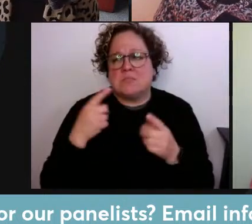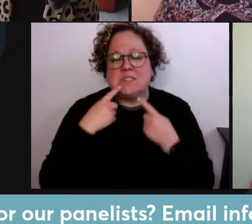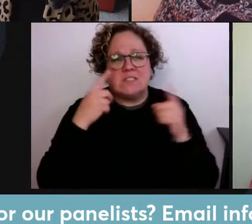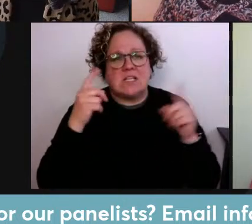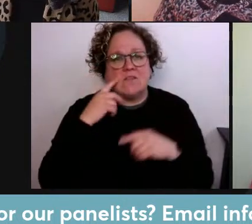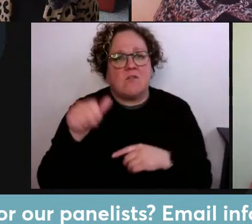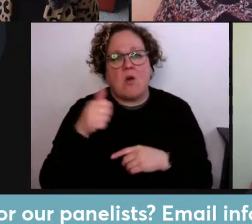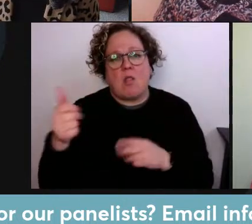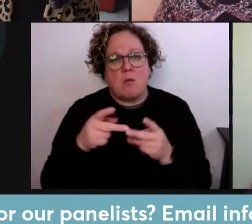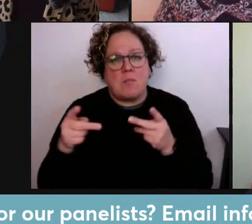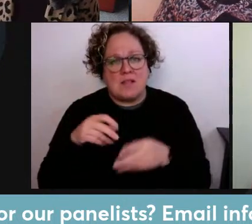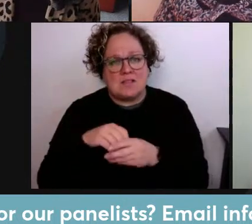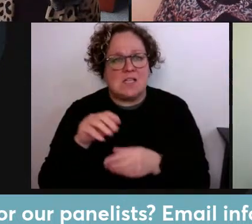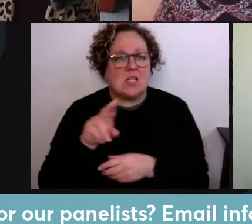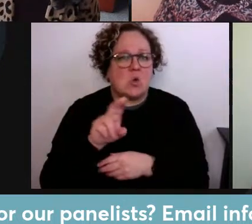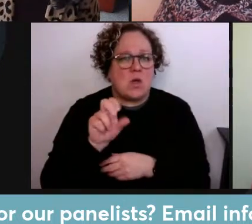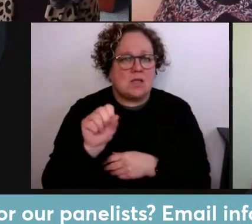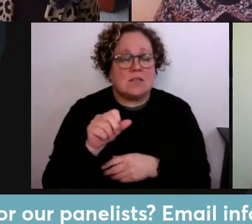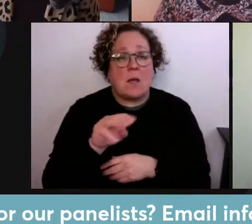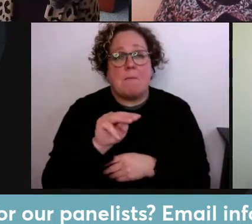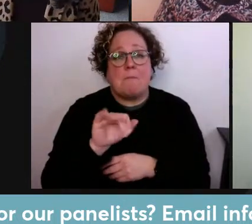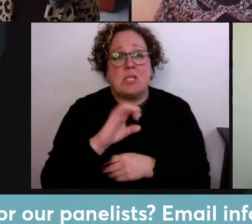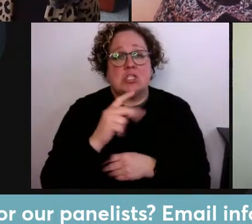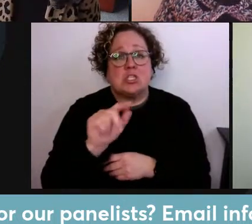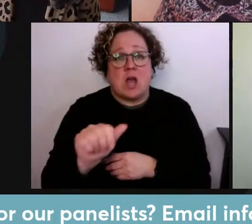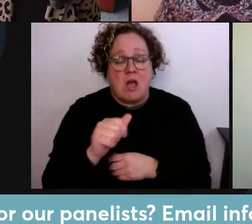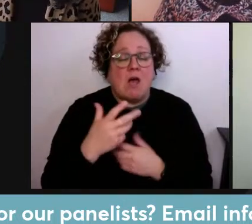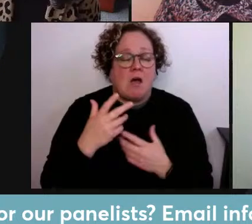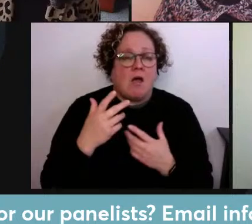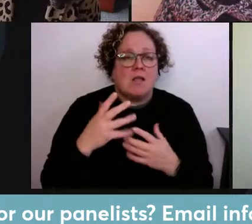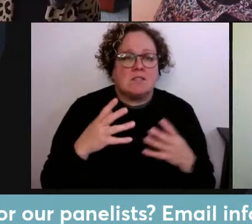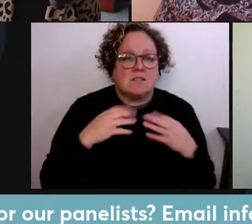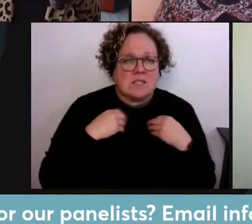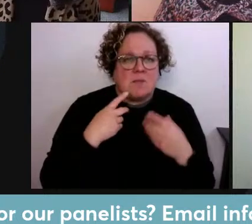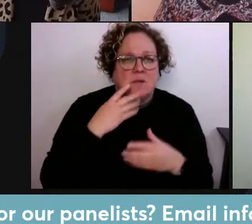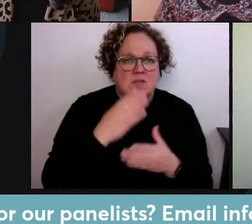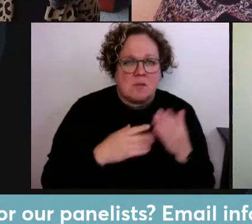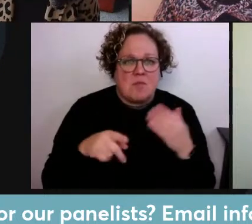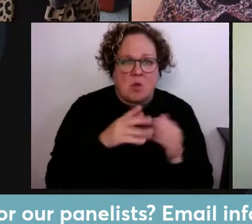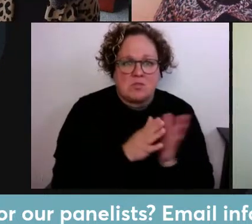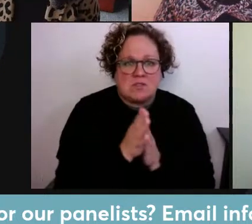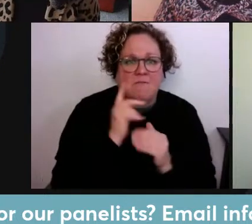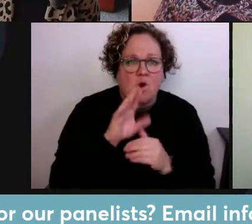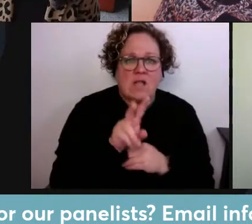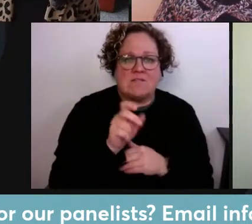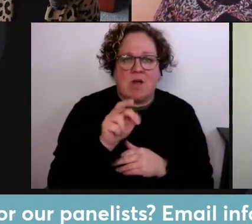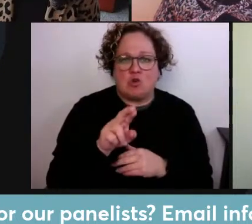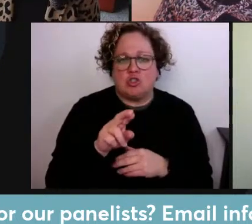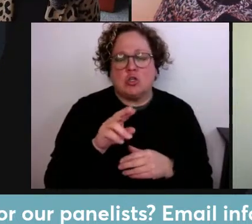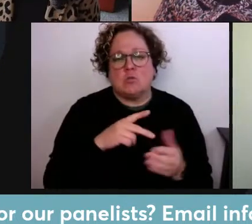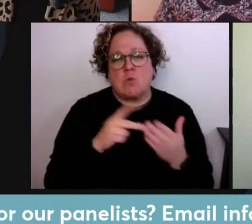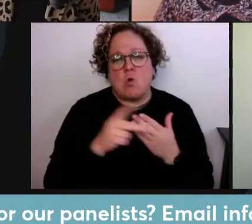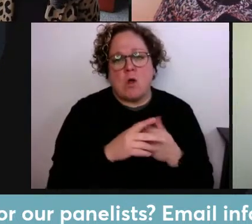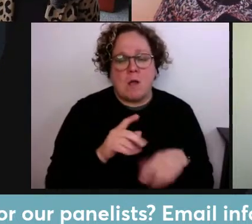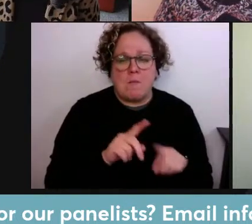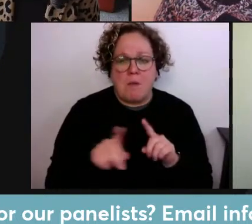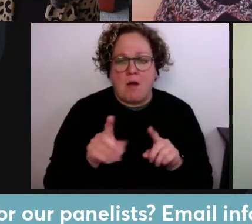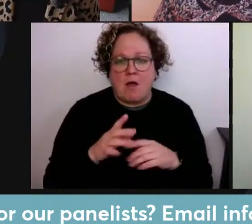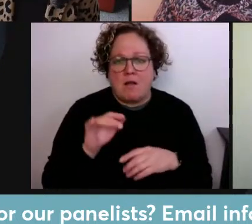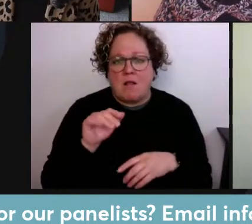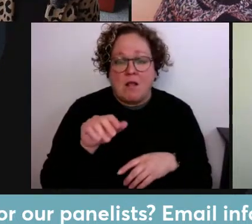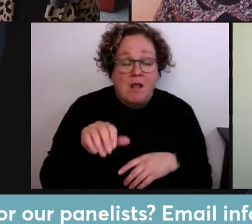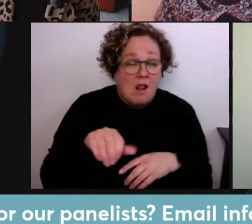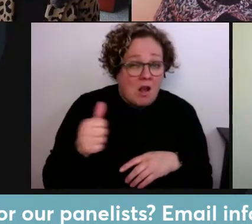U.S. MISHD has adopted some of these incentives for its voucher program. But again, another necessary feature of these mobility programs